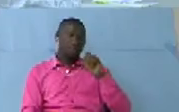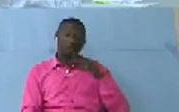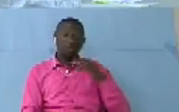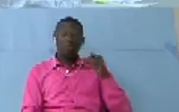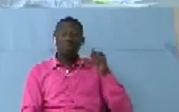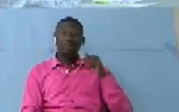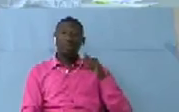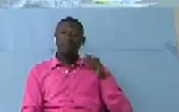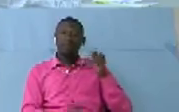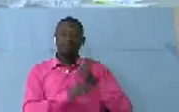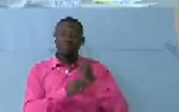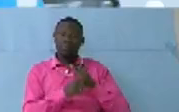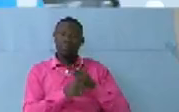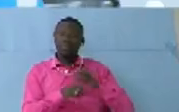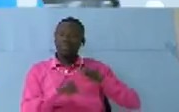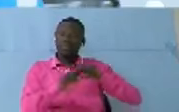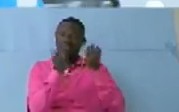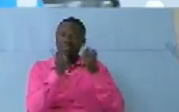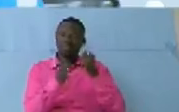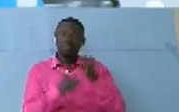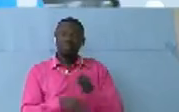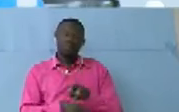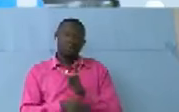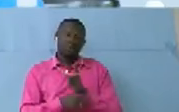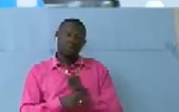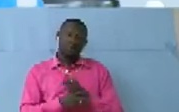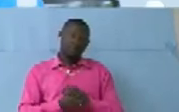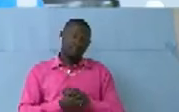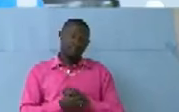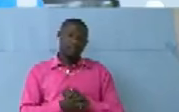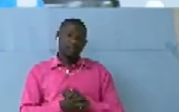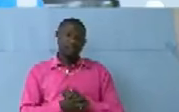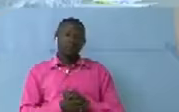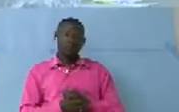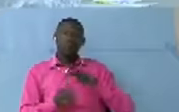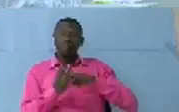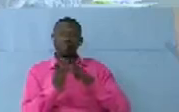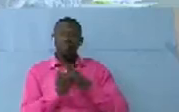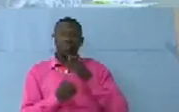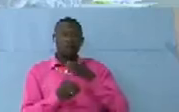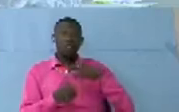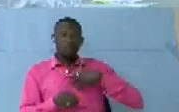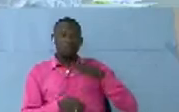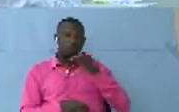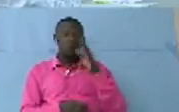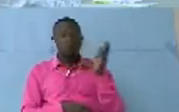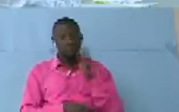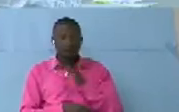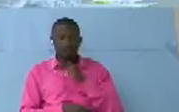lie. And if you did not cooperate by lying, they would castrate you.